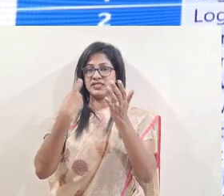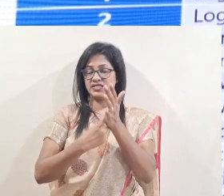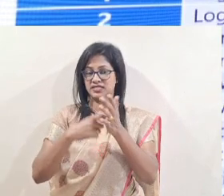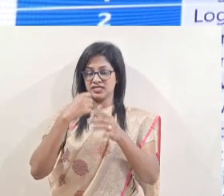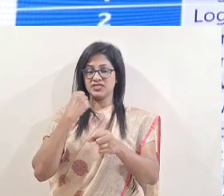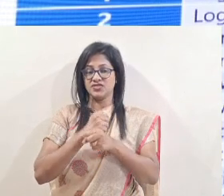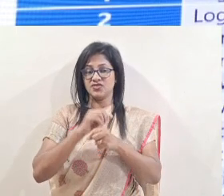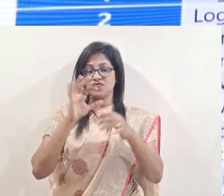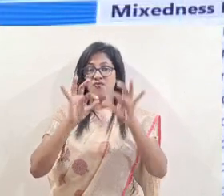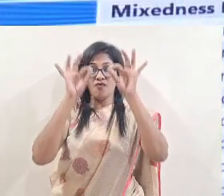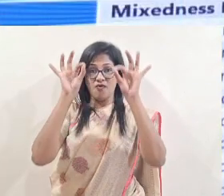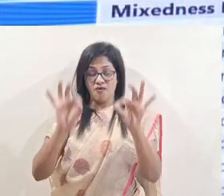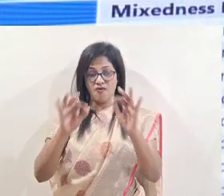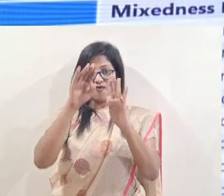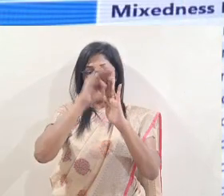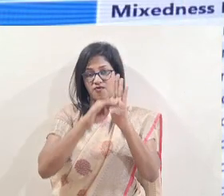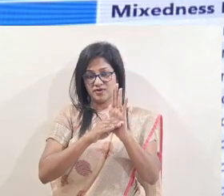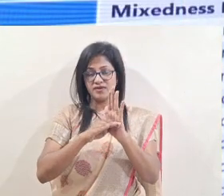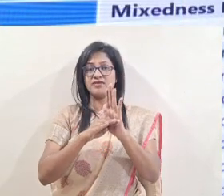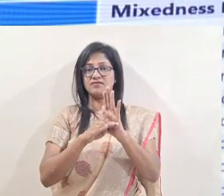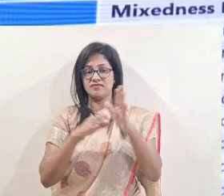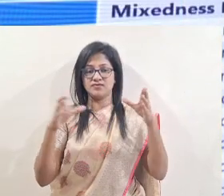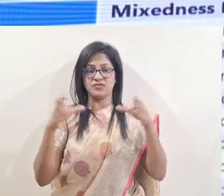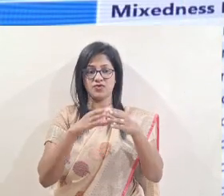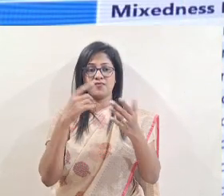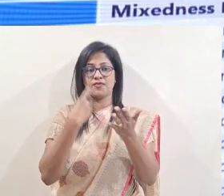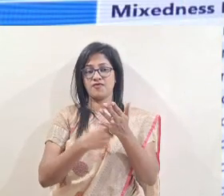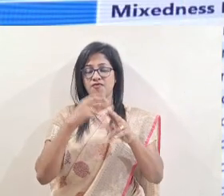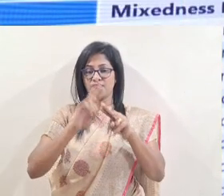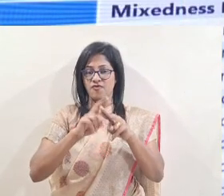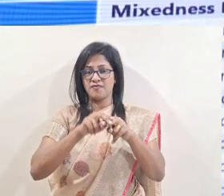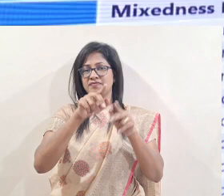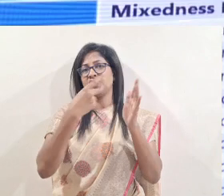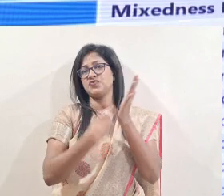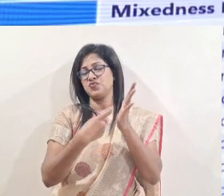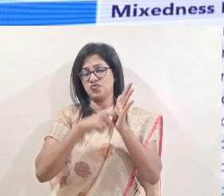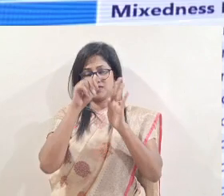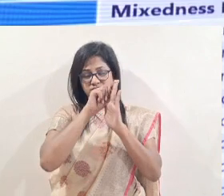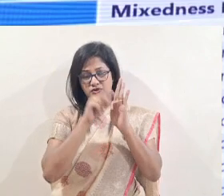form. And these are just the parameter estimates, where we